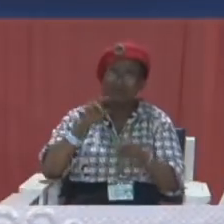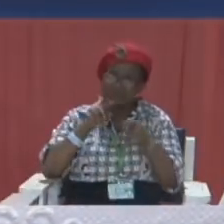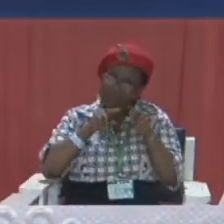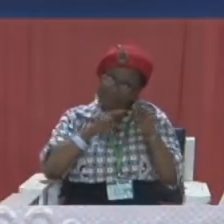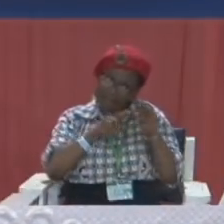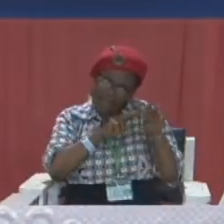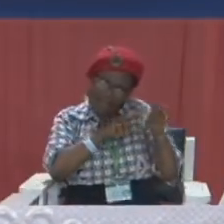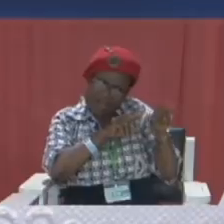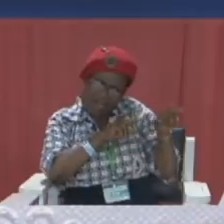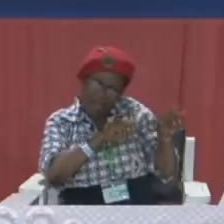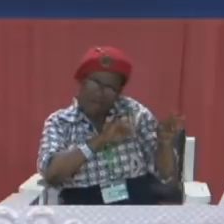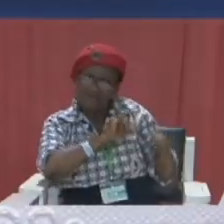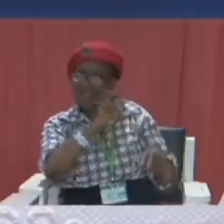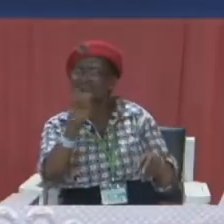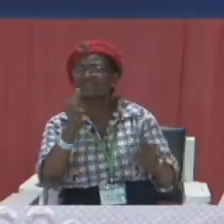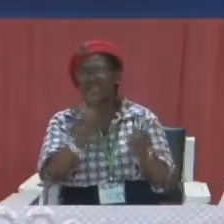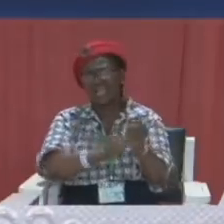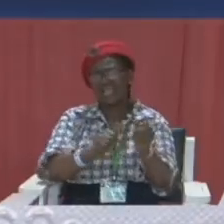everything